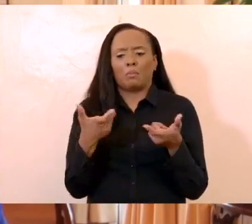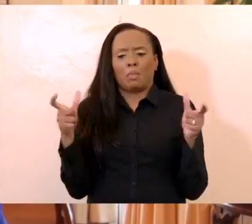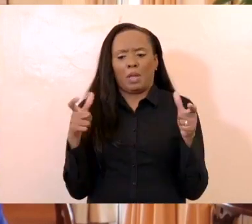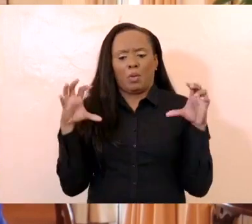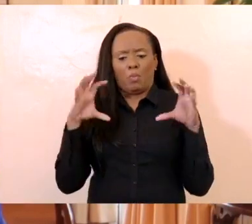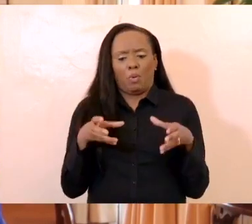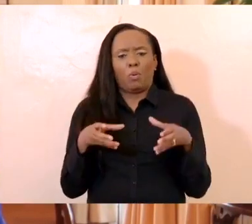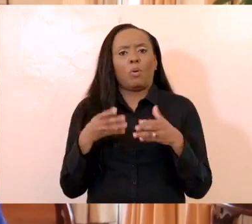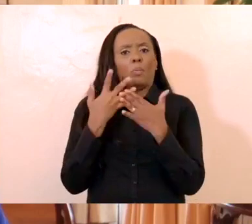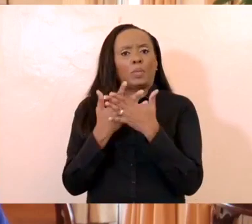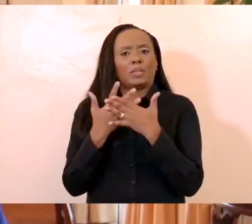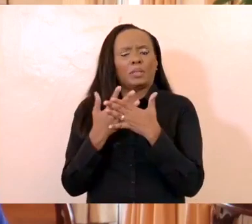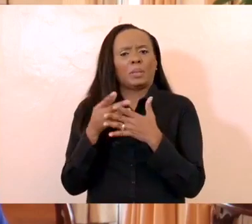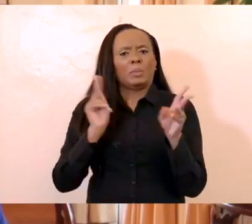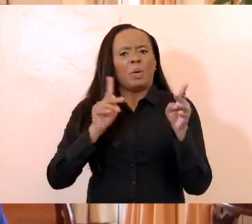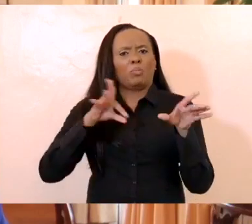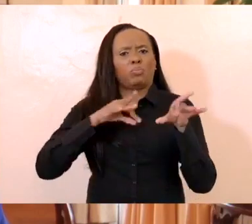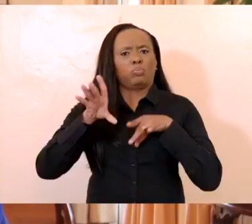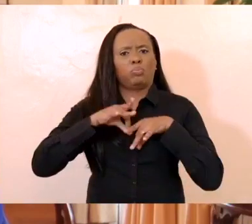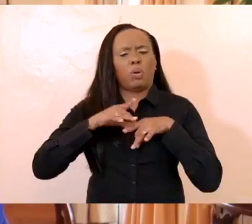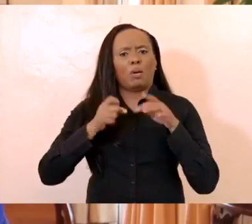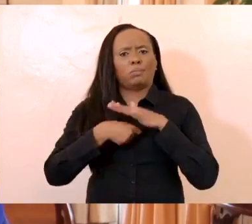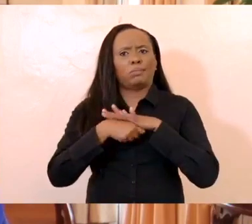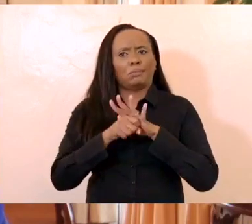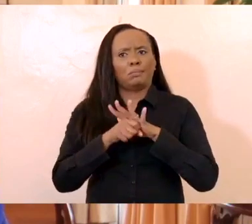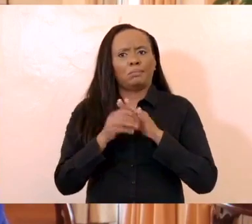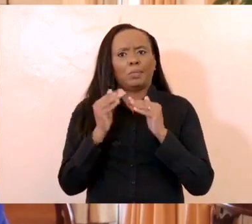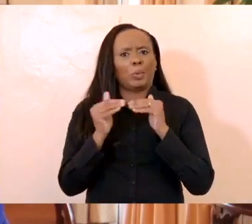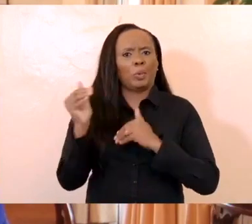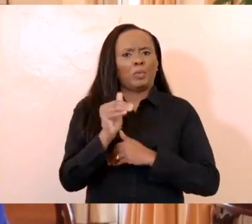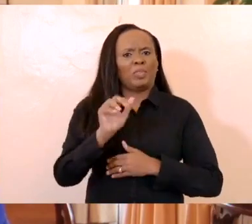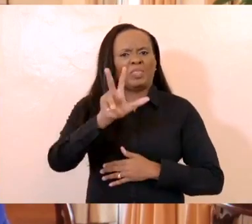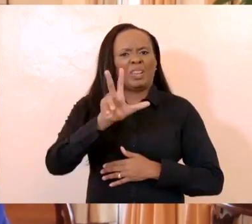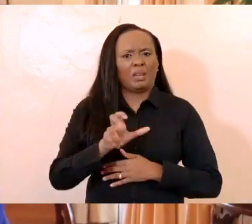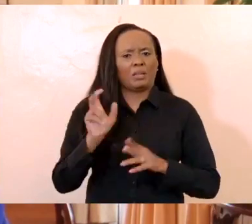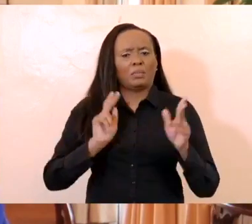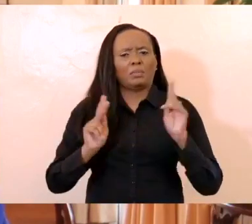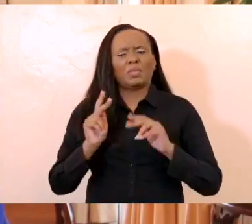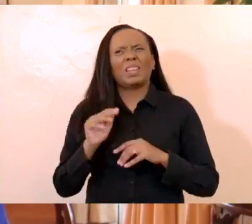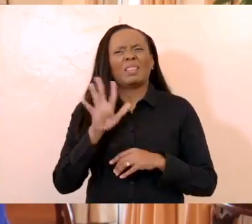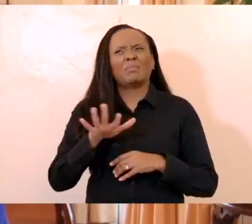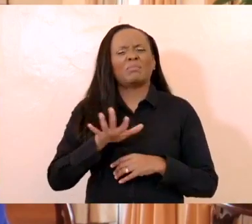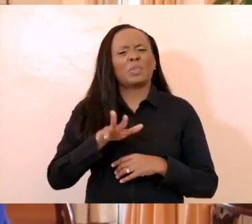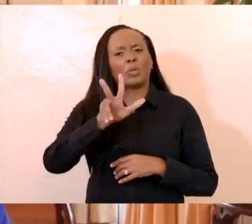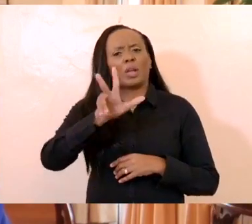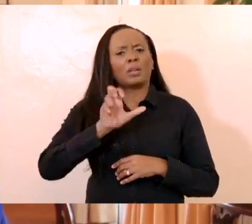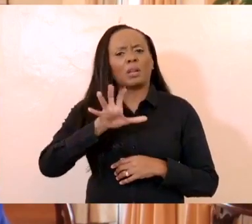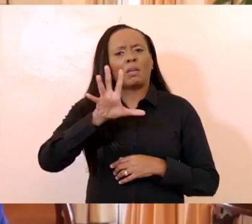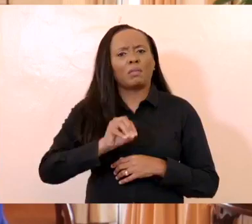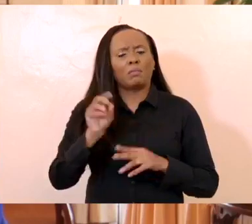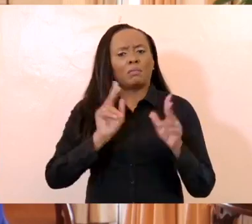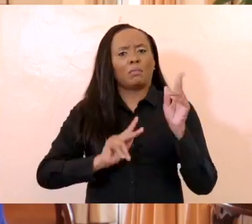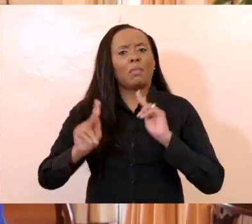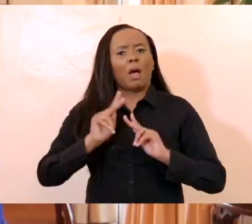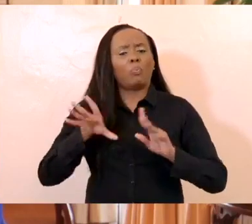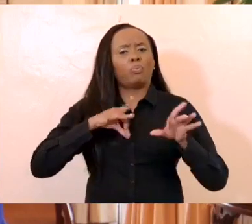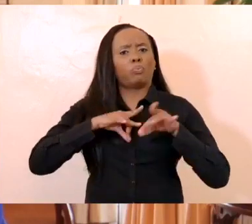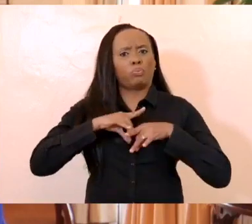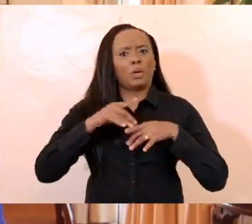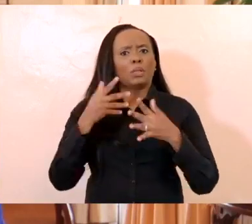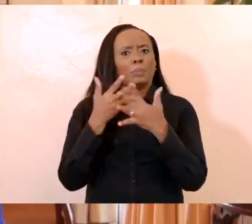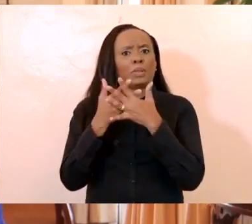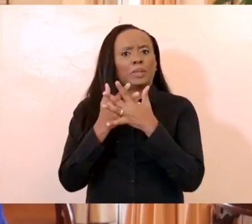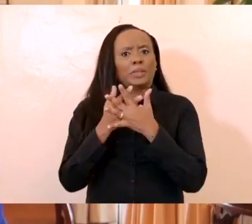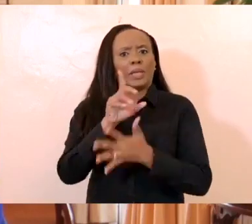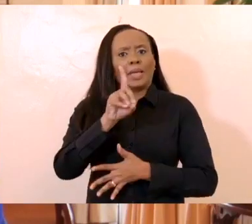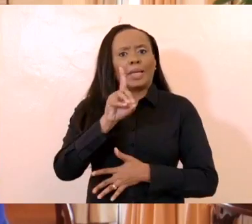we had at the prison. Really well over 300 people, 350 or thereabout, but I believe that he's going to let